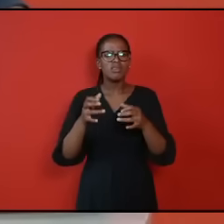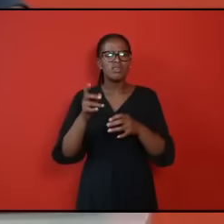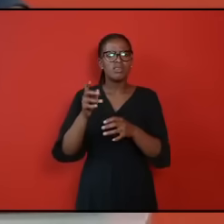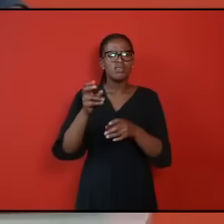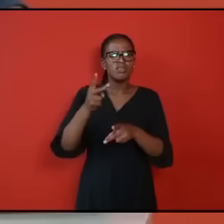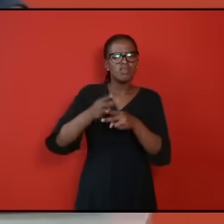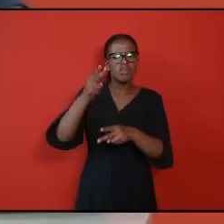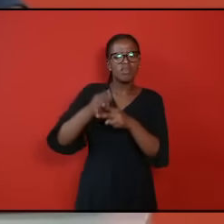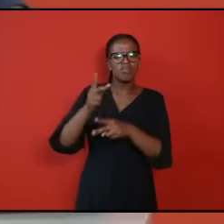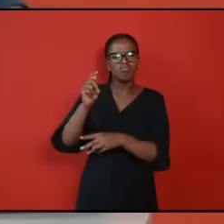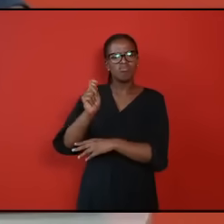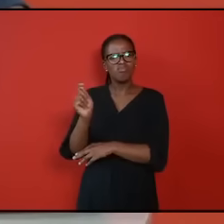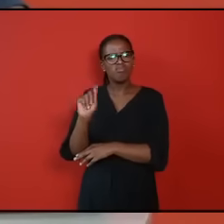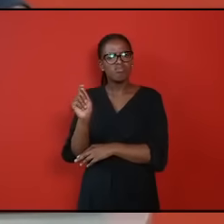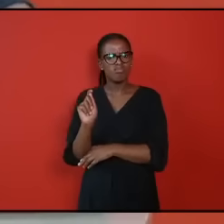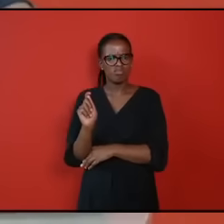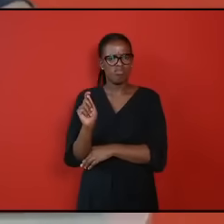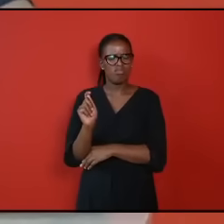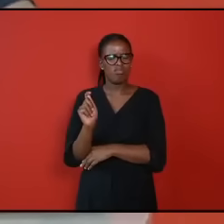politics?